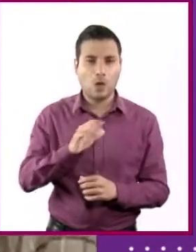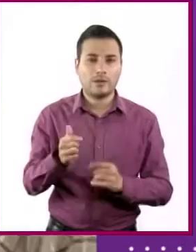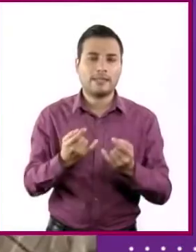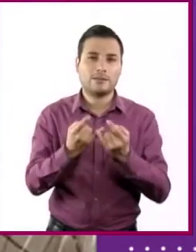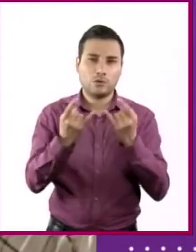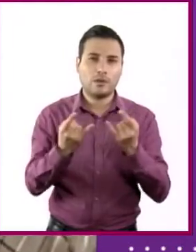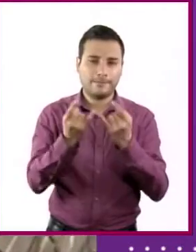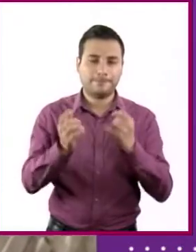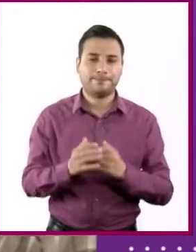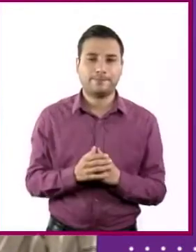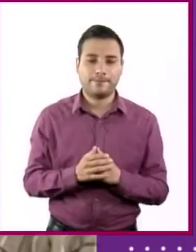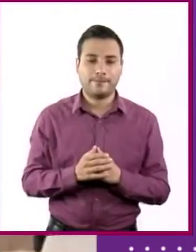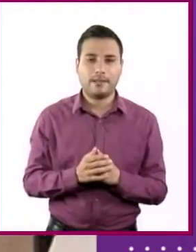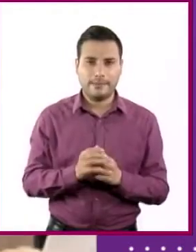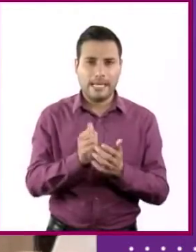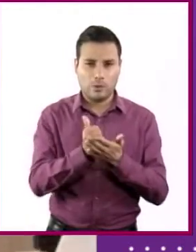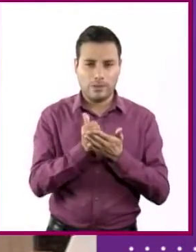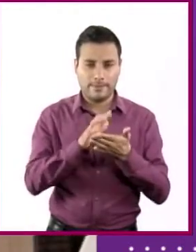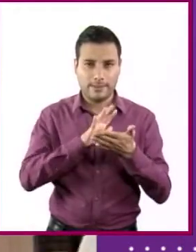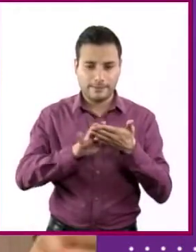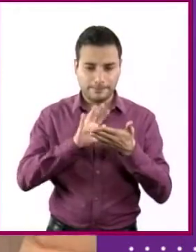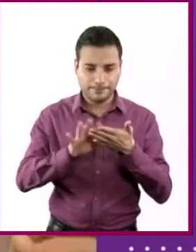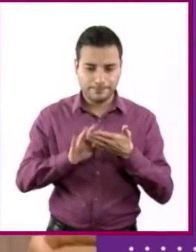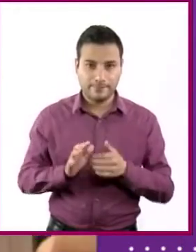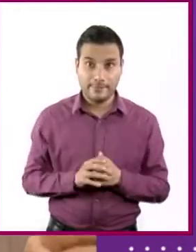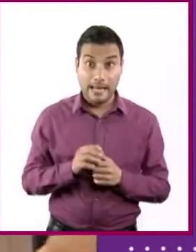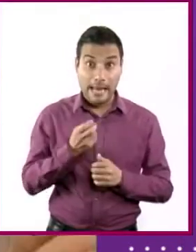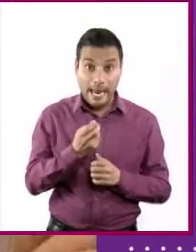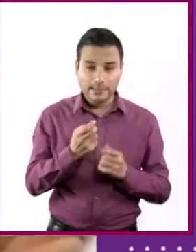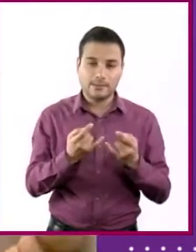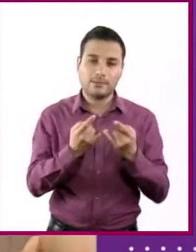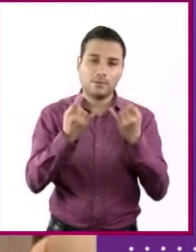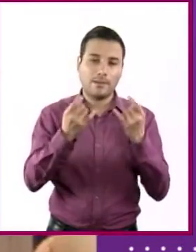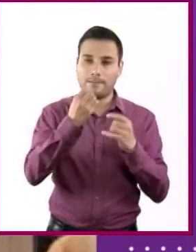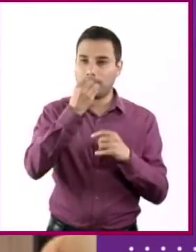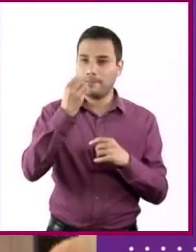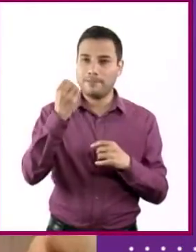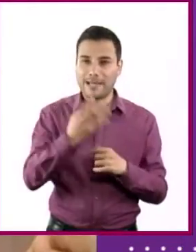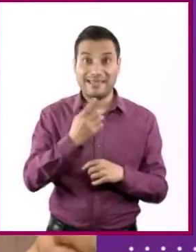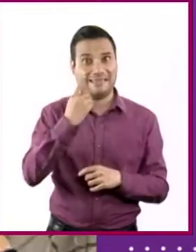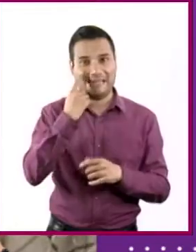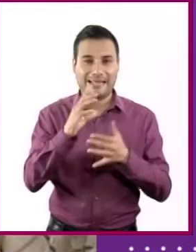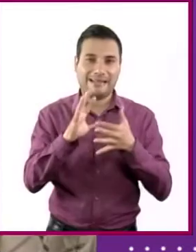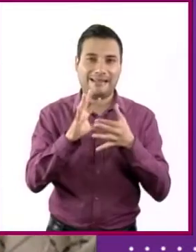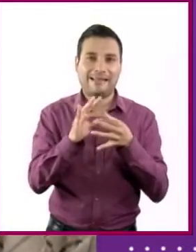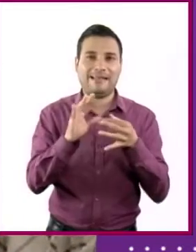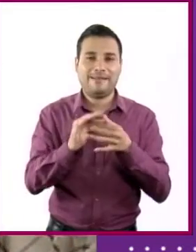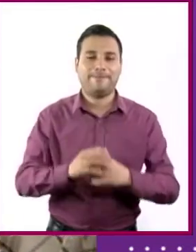them. Here, help us. This one is great too.